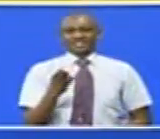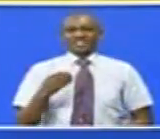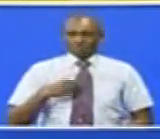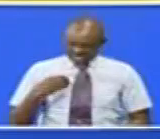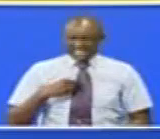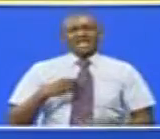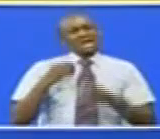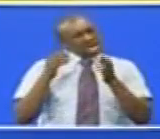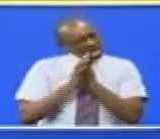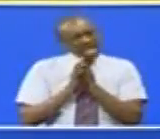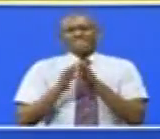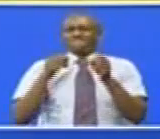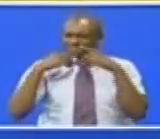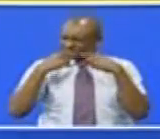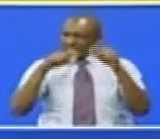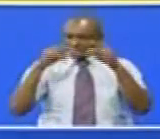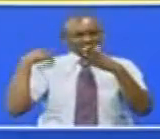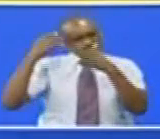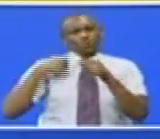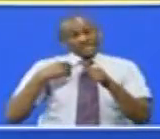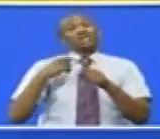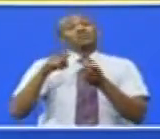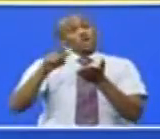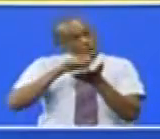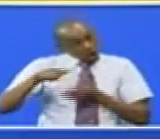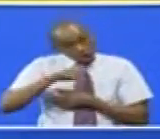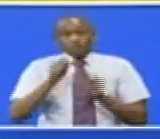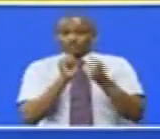a legacy on supporting local sports.